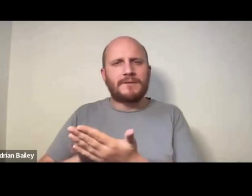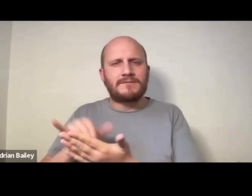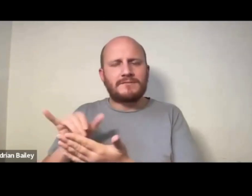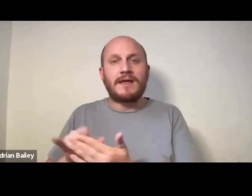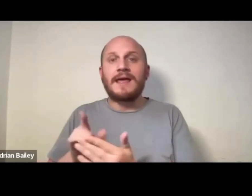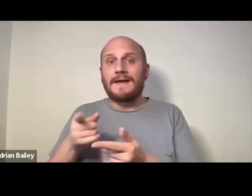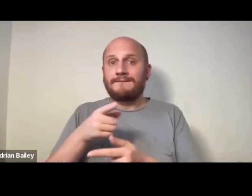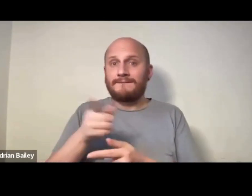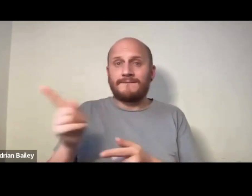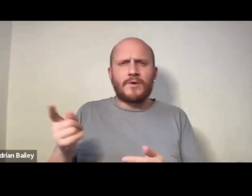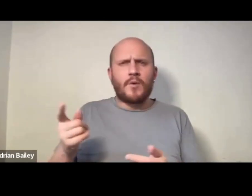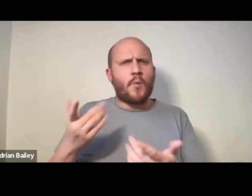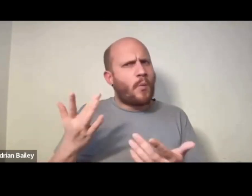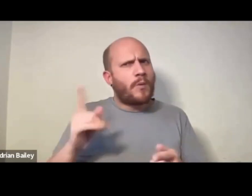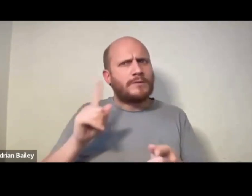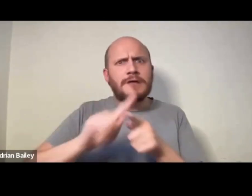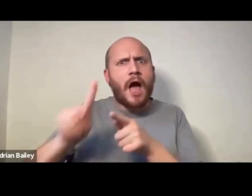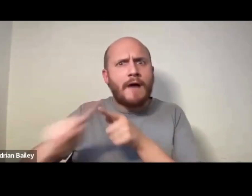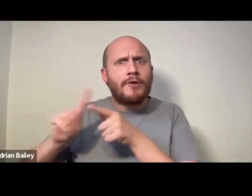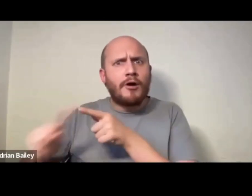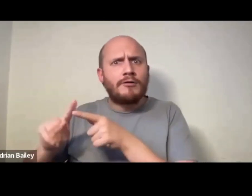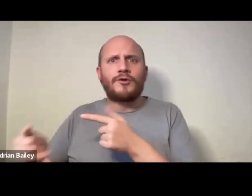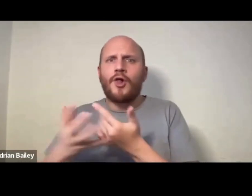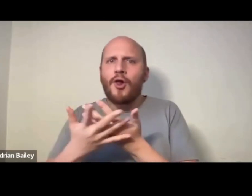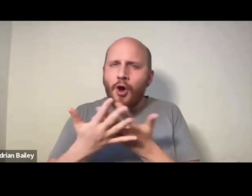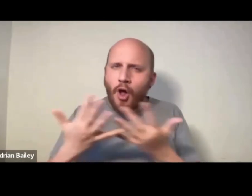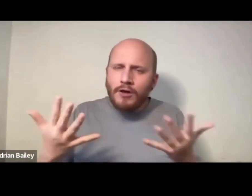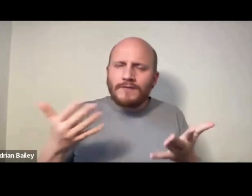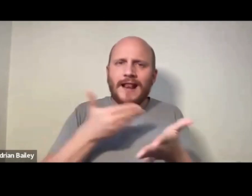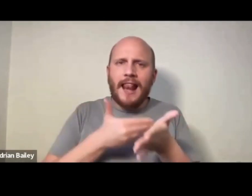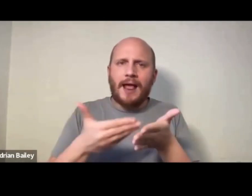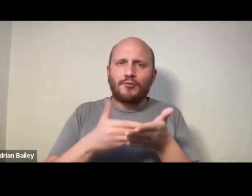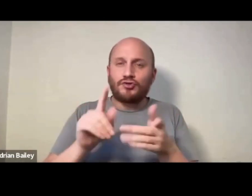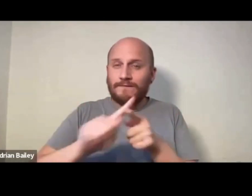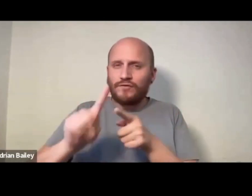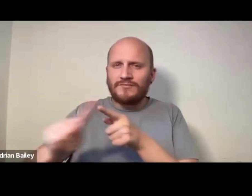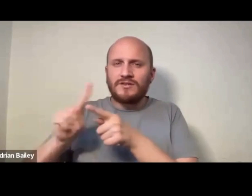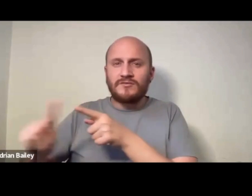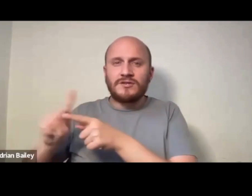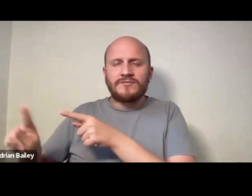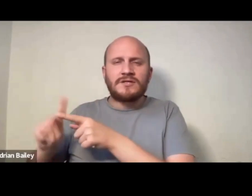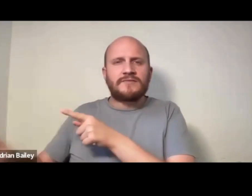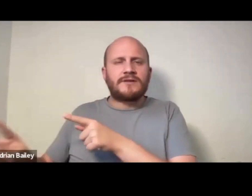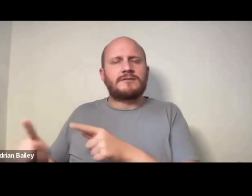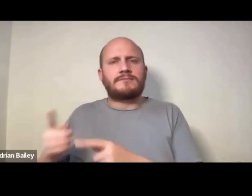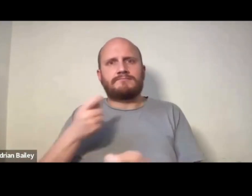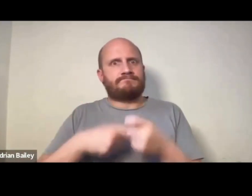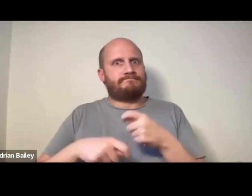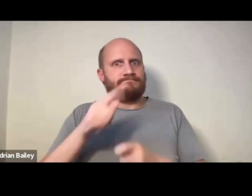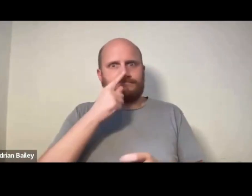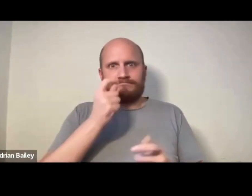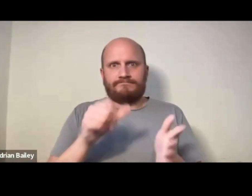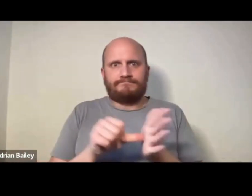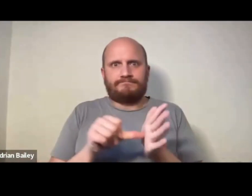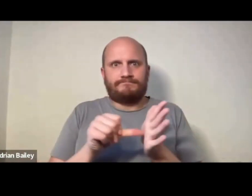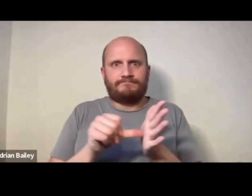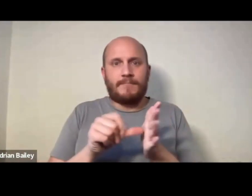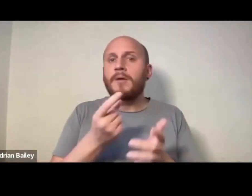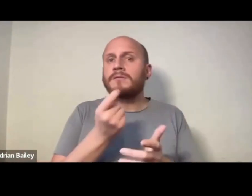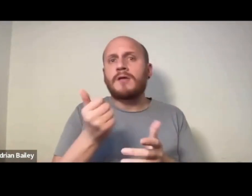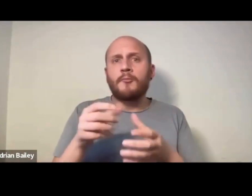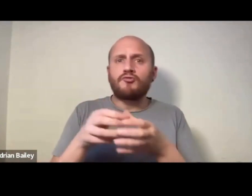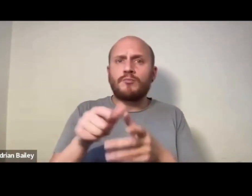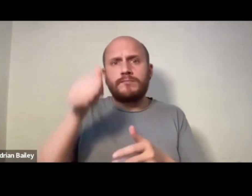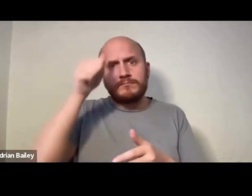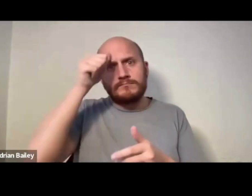is incredibly diverse and there's lots of different languages being spoken, becomes a challenge as well. But if there are specific groups that are fairly common in your area